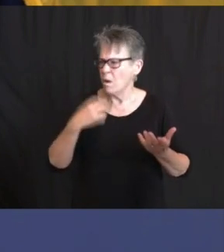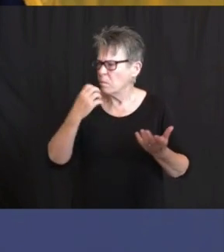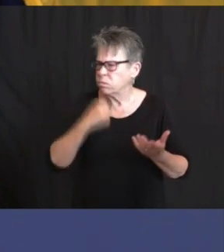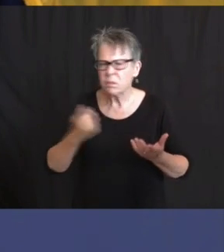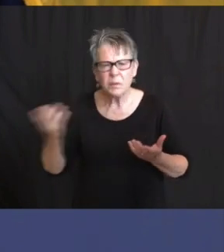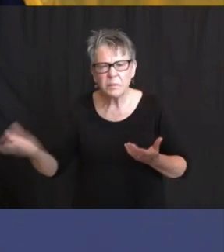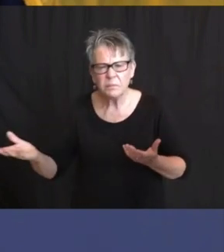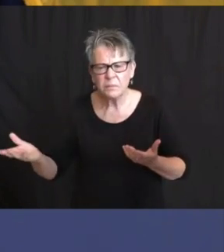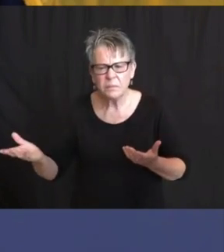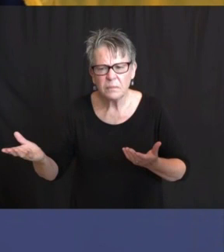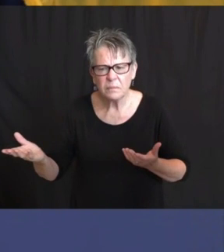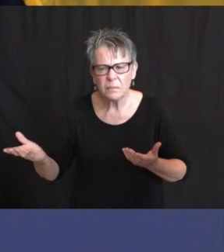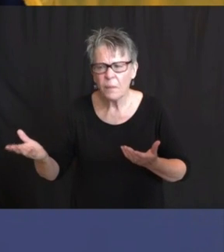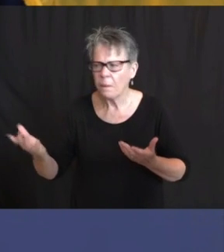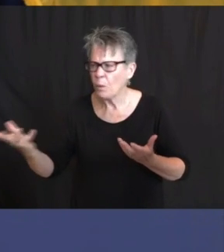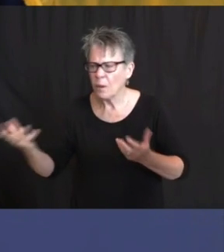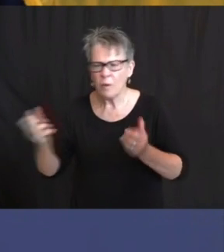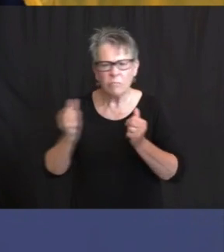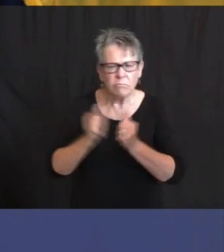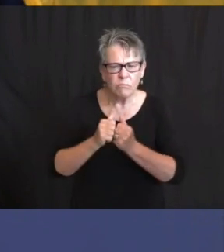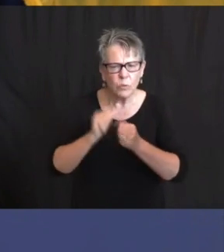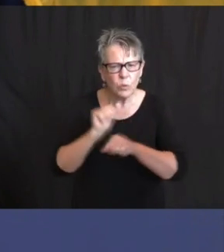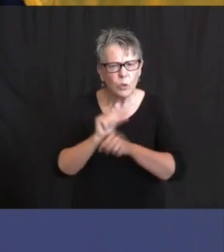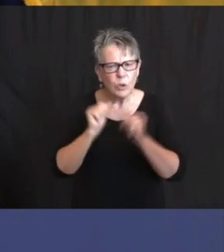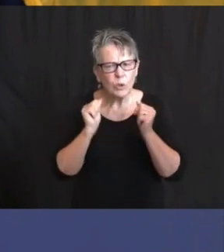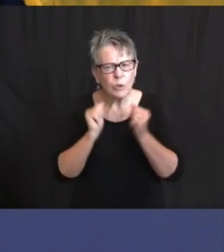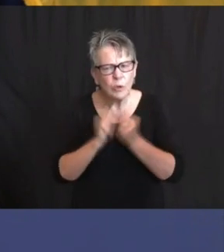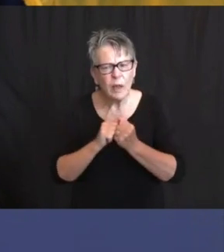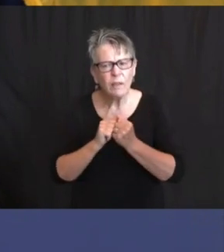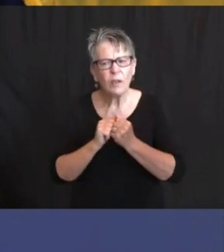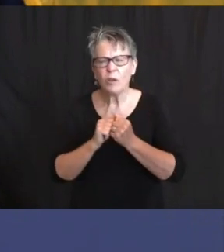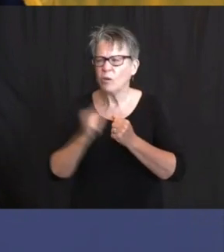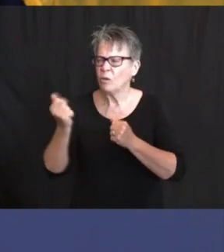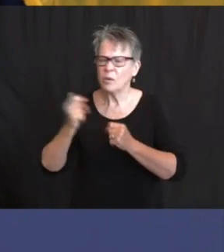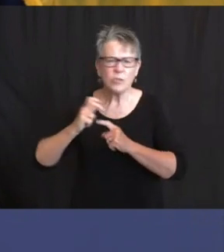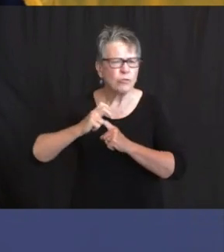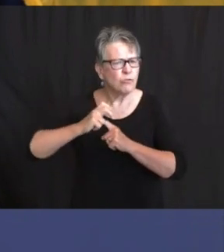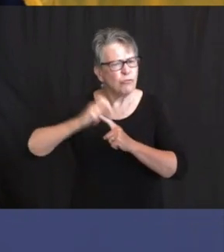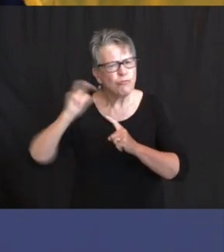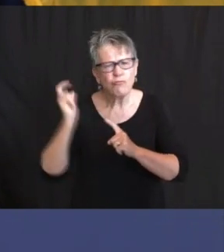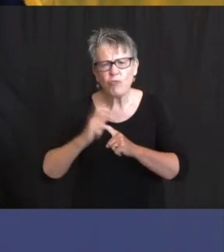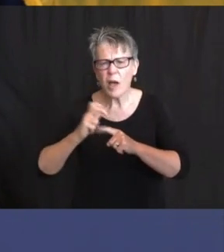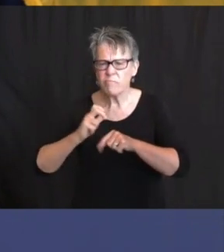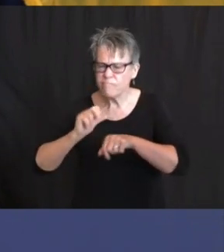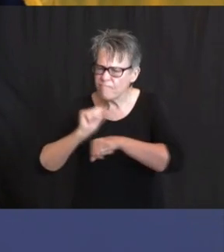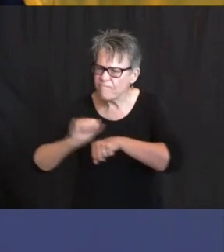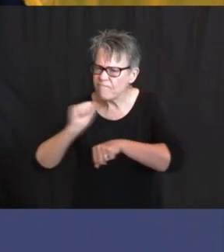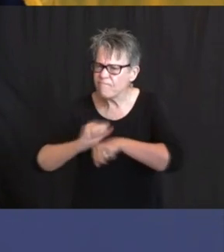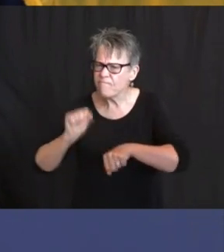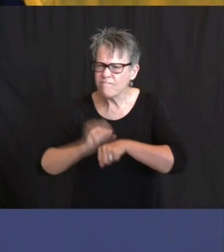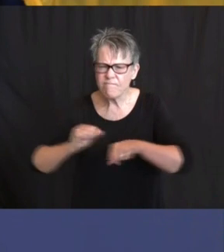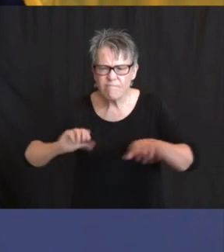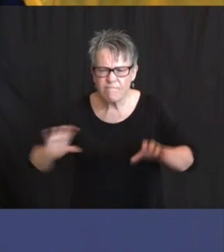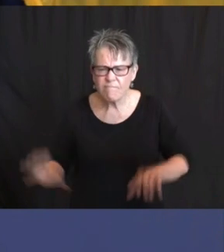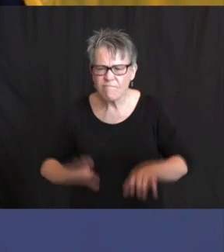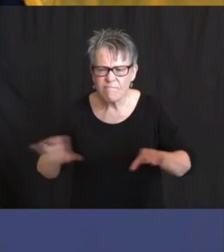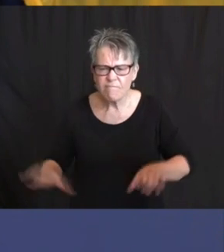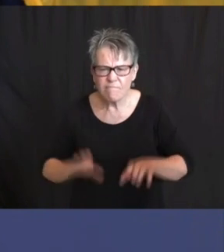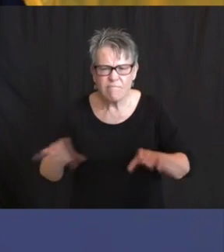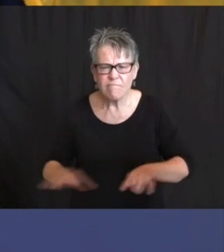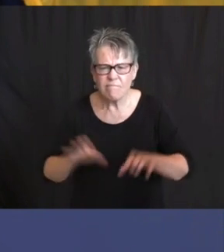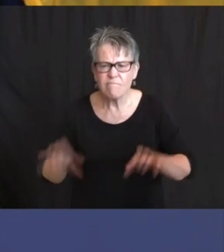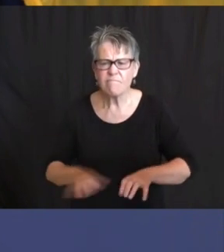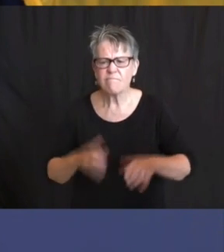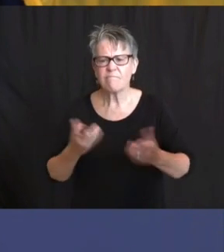here. He's been an extraordinary superintendent in both peacetime and wartime, and I think it's frankly